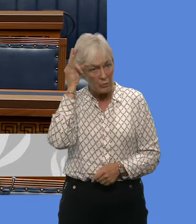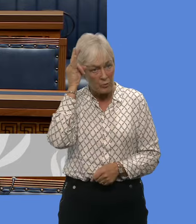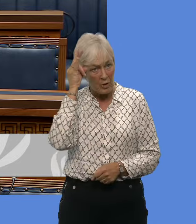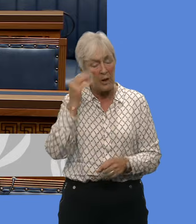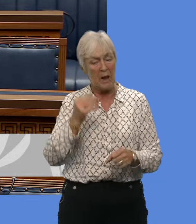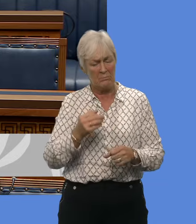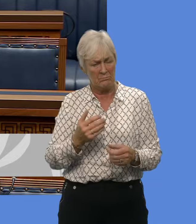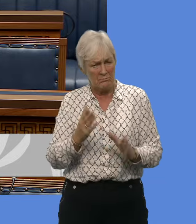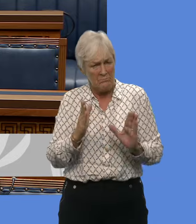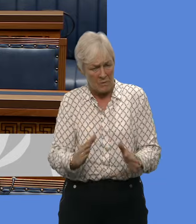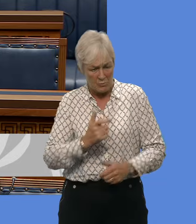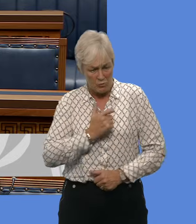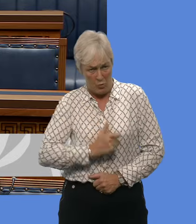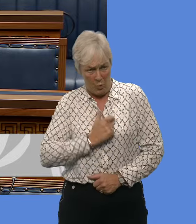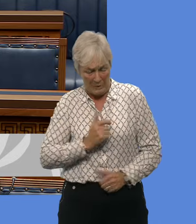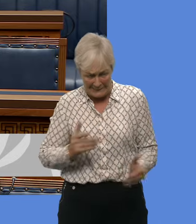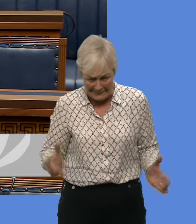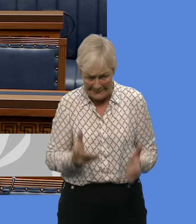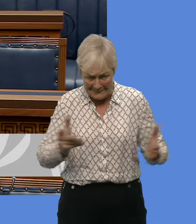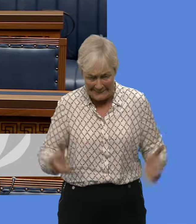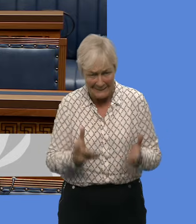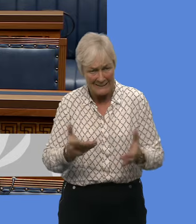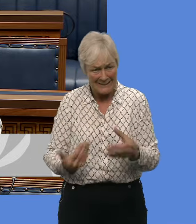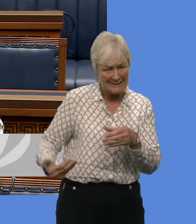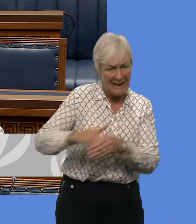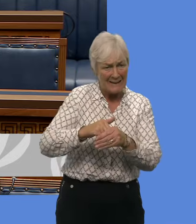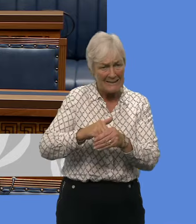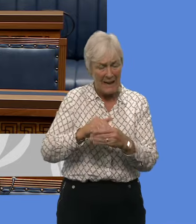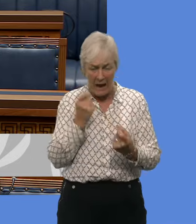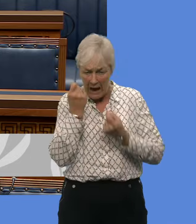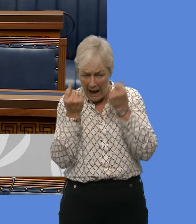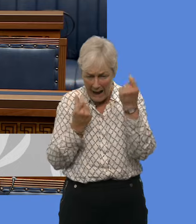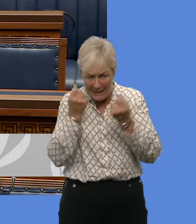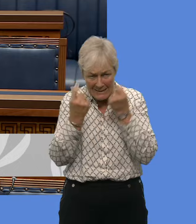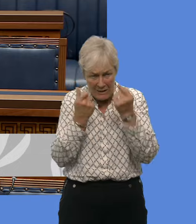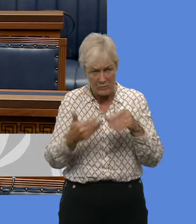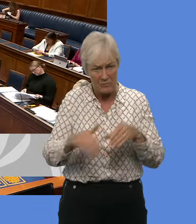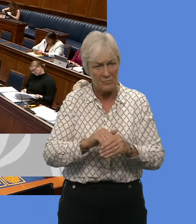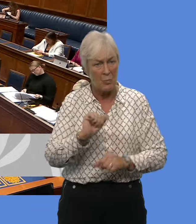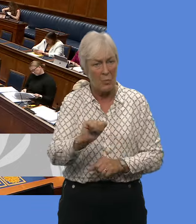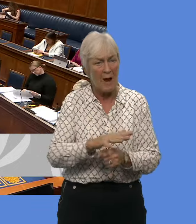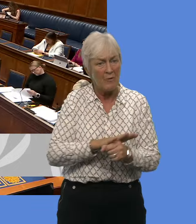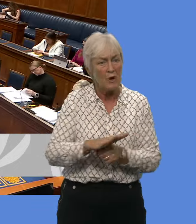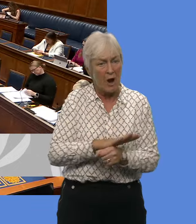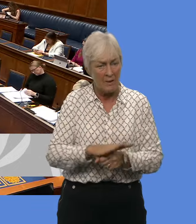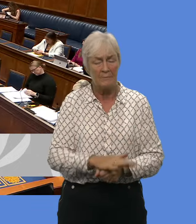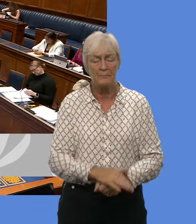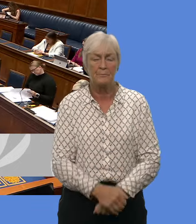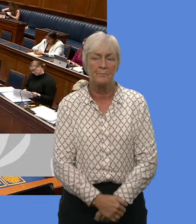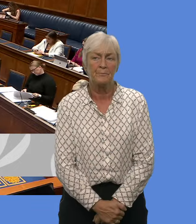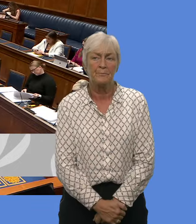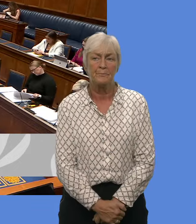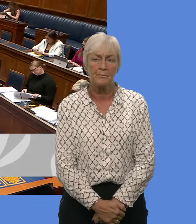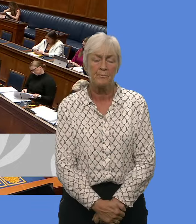important role in driving people back through various initiatives and animations. Philip Wigan.